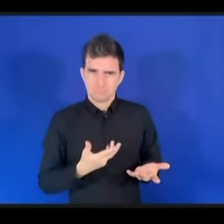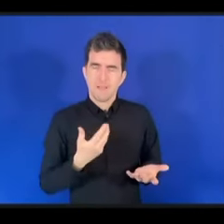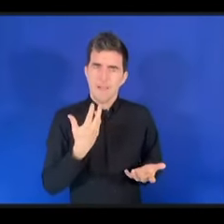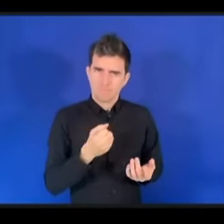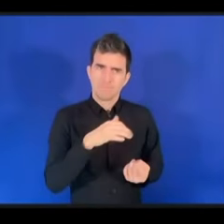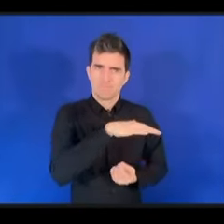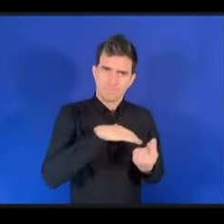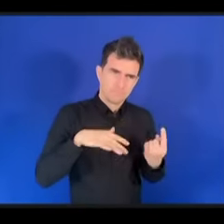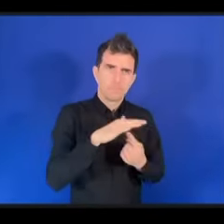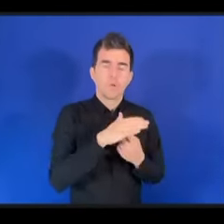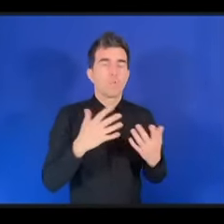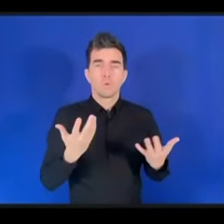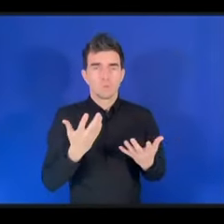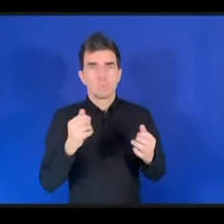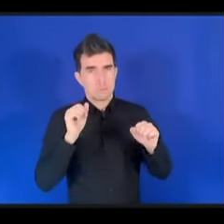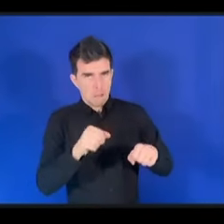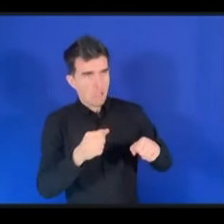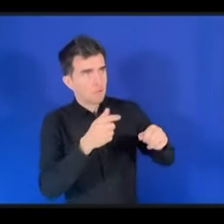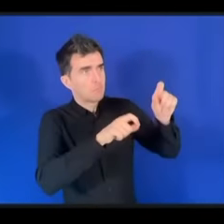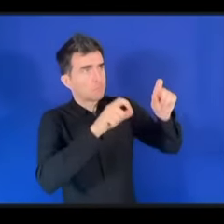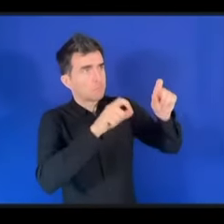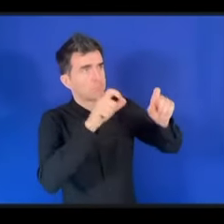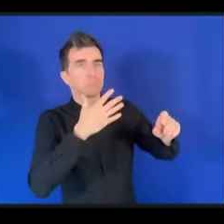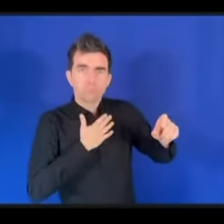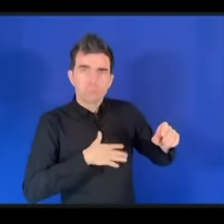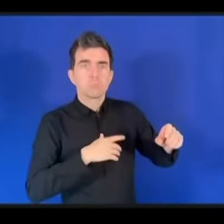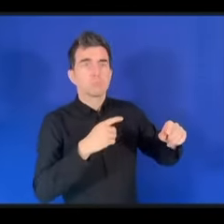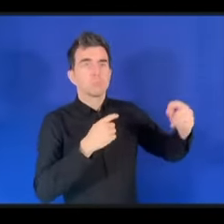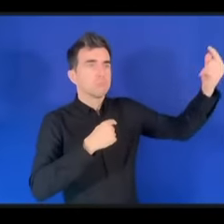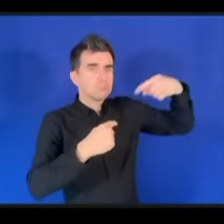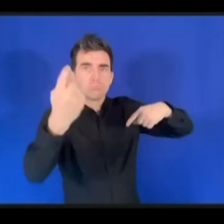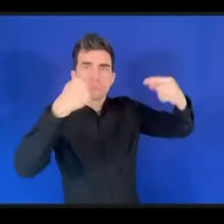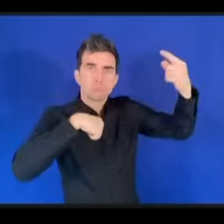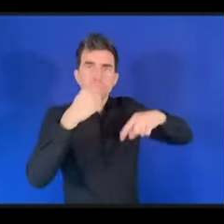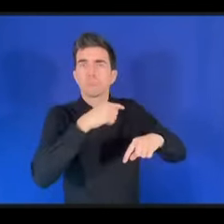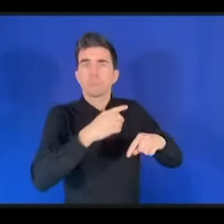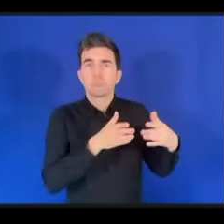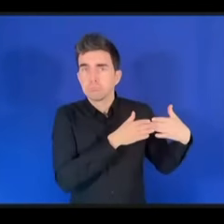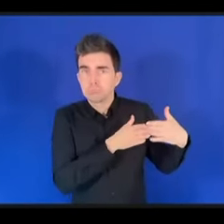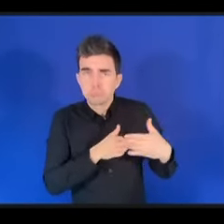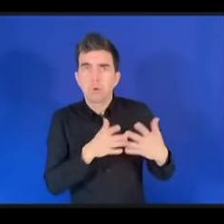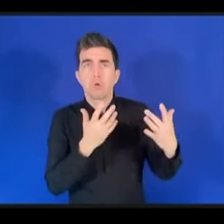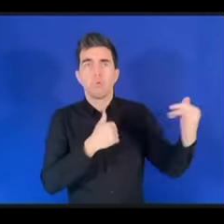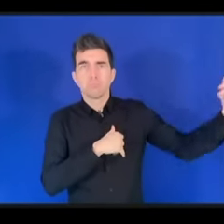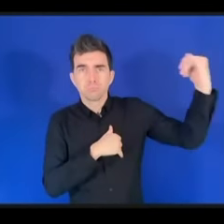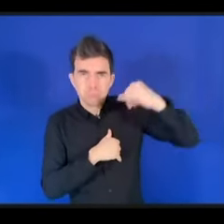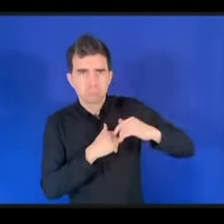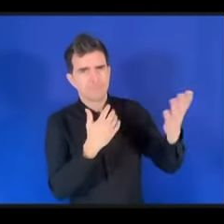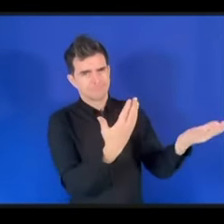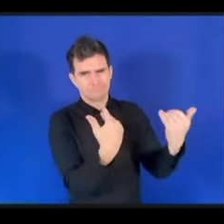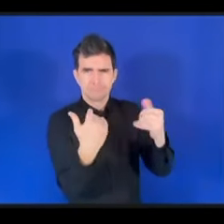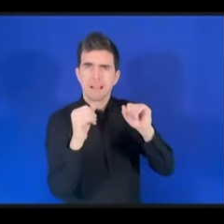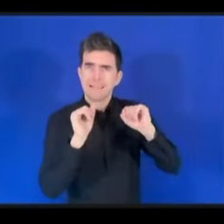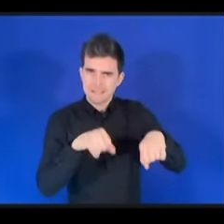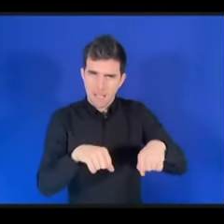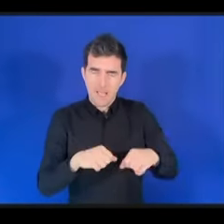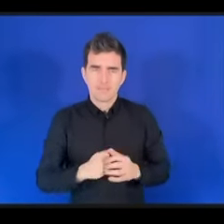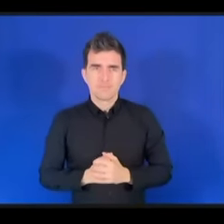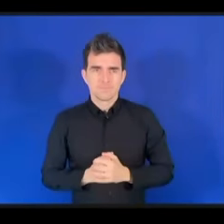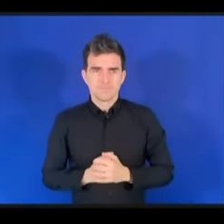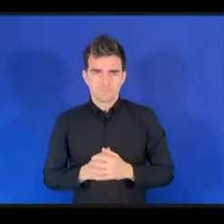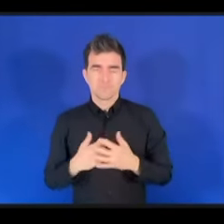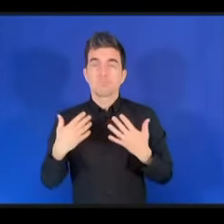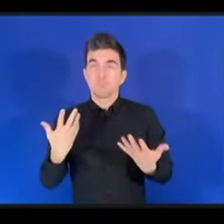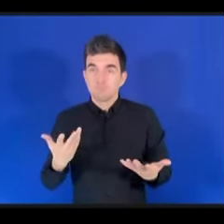And also, you can feel the charm of Kyoto in internet as well. So once you go back to